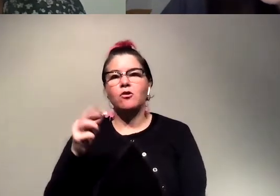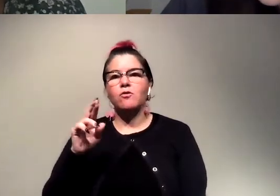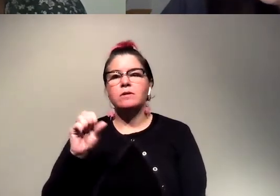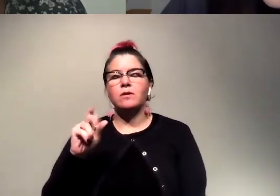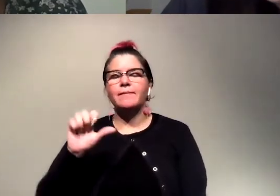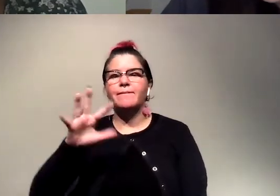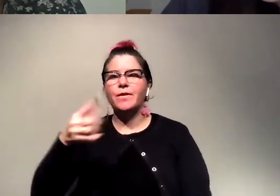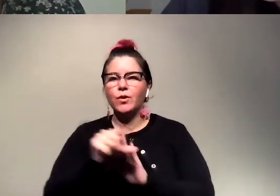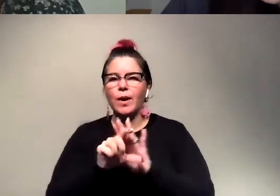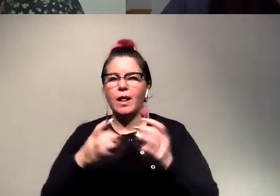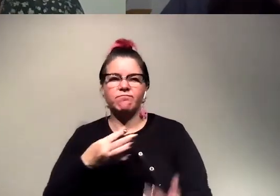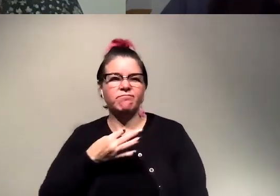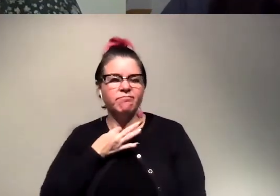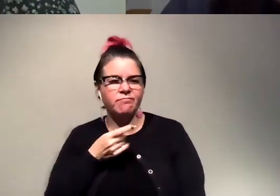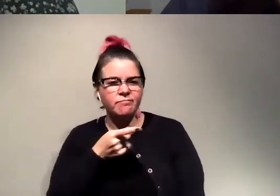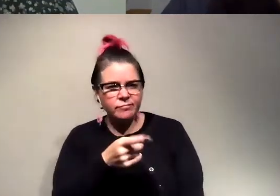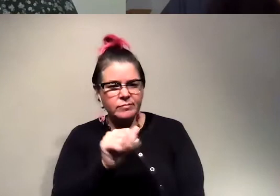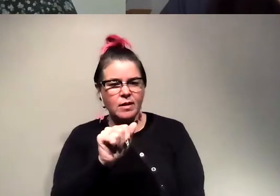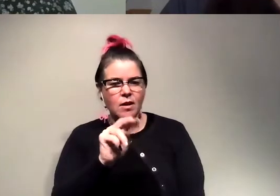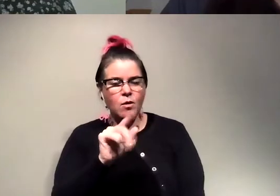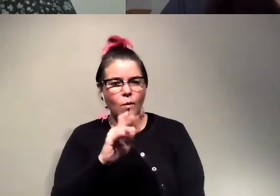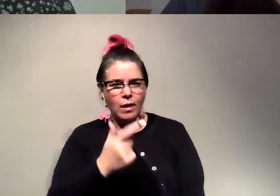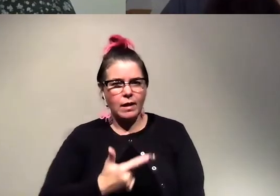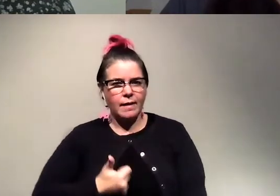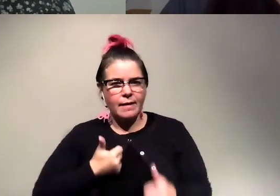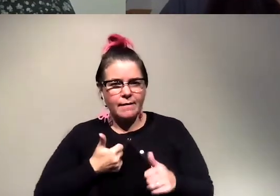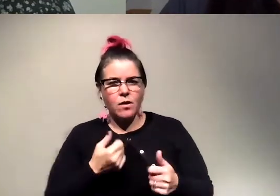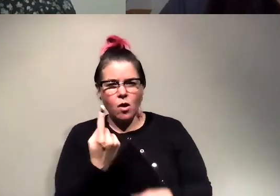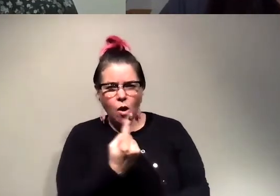wants to know, do anoles live alone or do they live in groups?